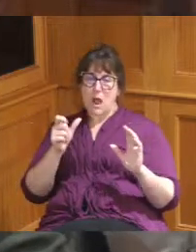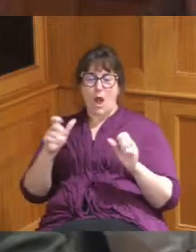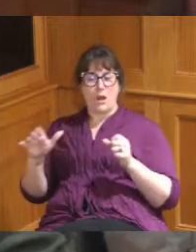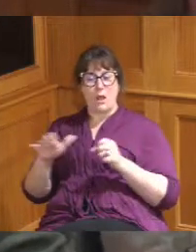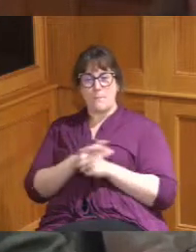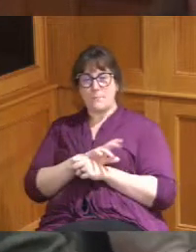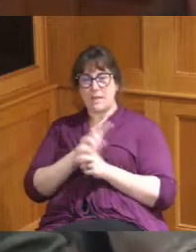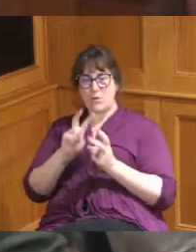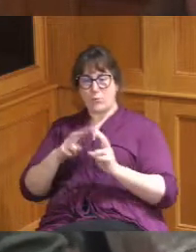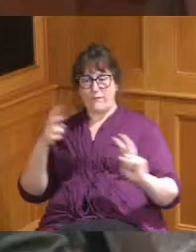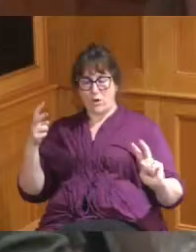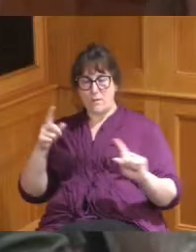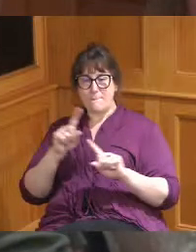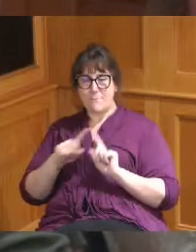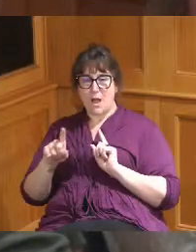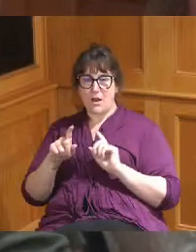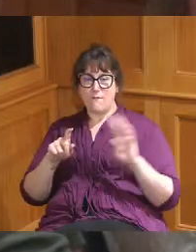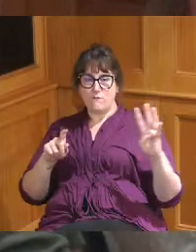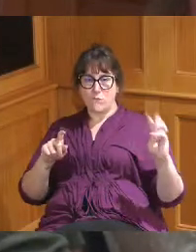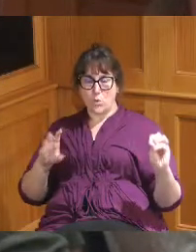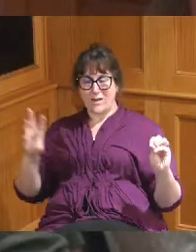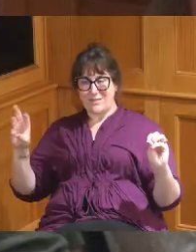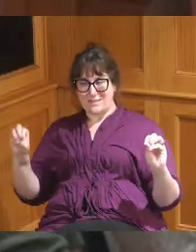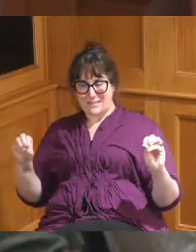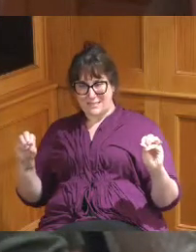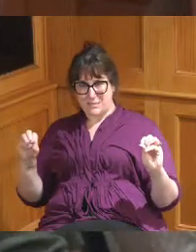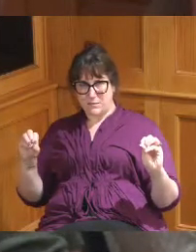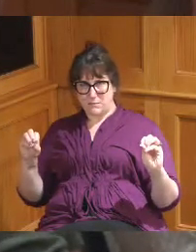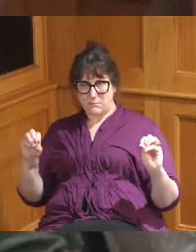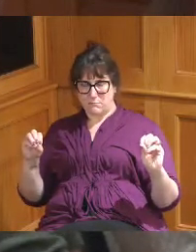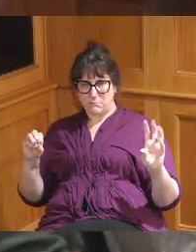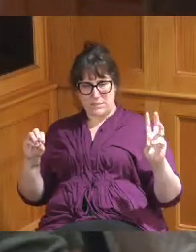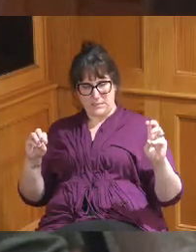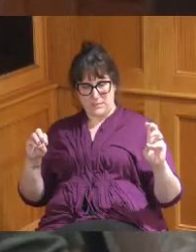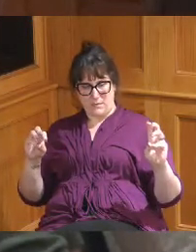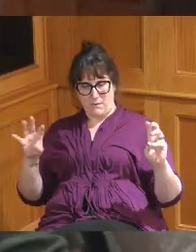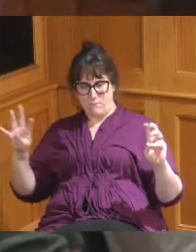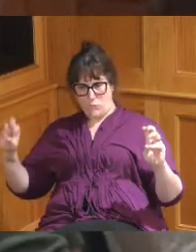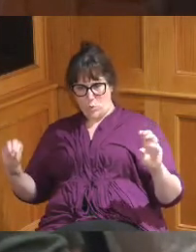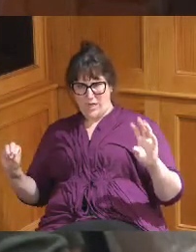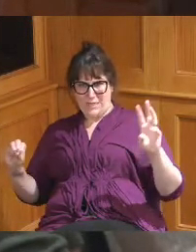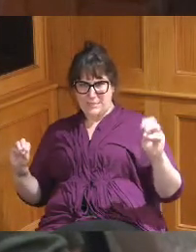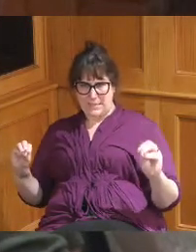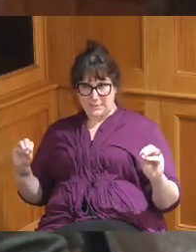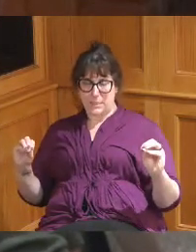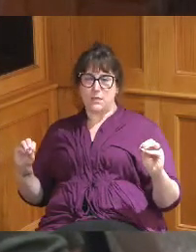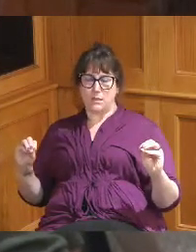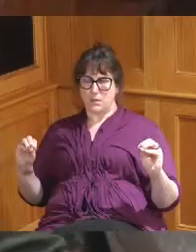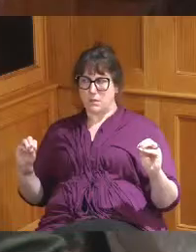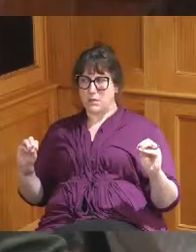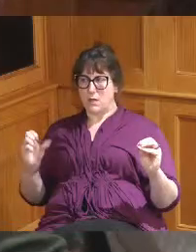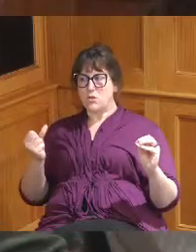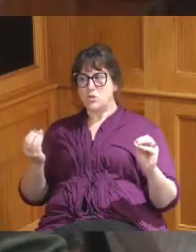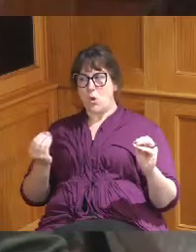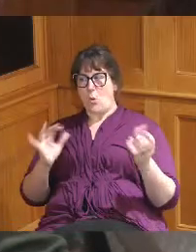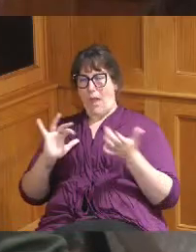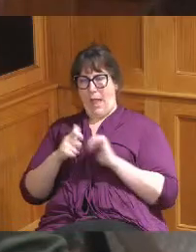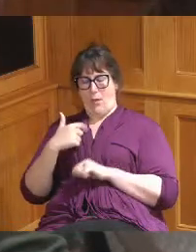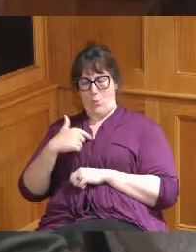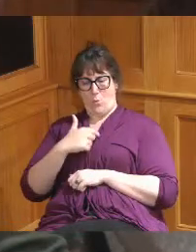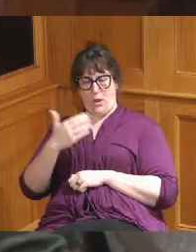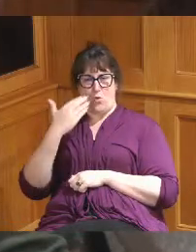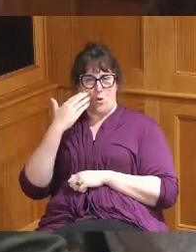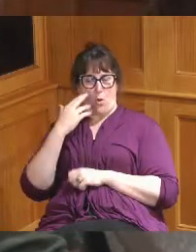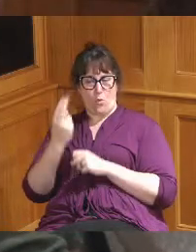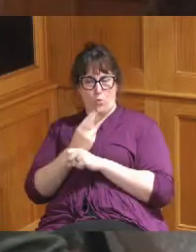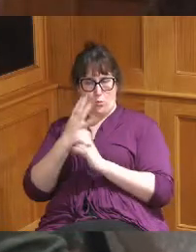a 40-60 is what is being recommended. So it really is based on what we know about the